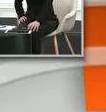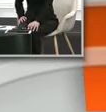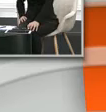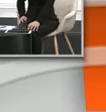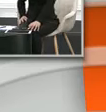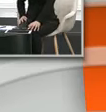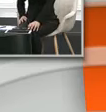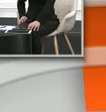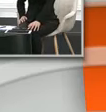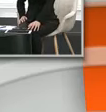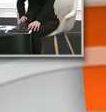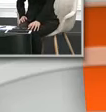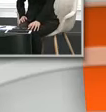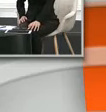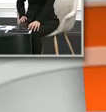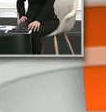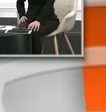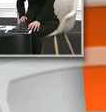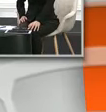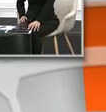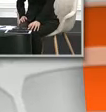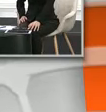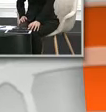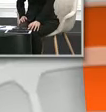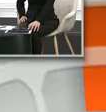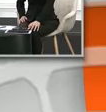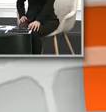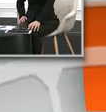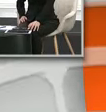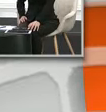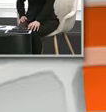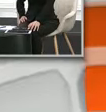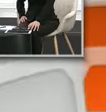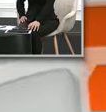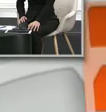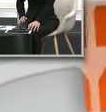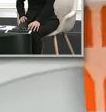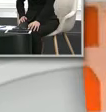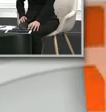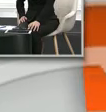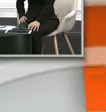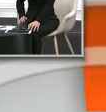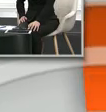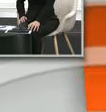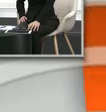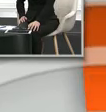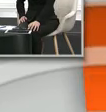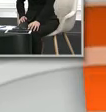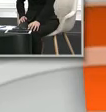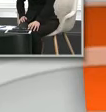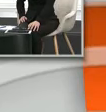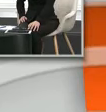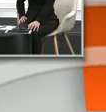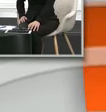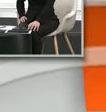Khun Aphisit Vechachiwa, yes. who resigned as an MP this morning. And of course, we see how